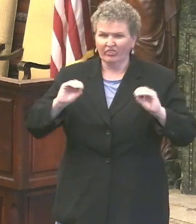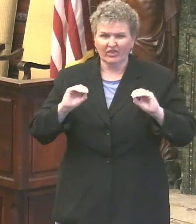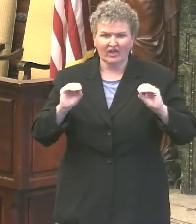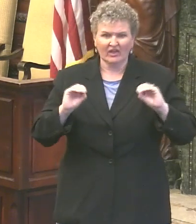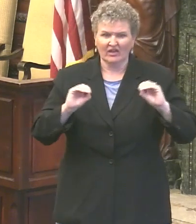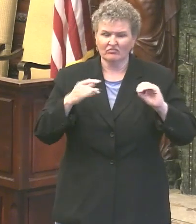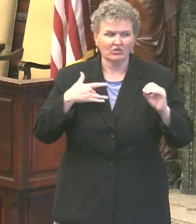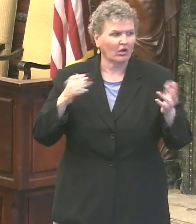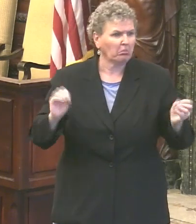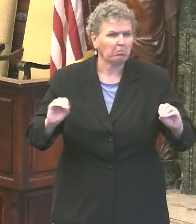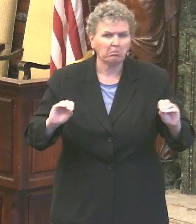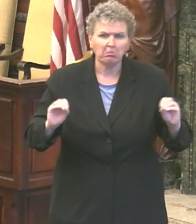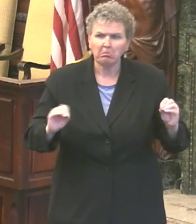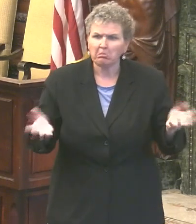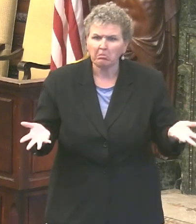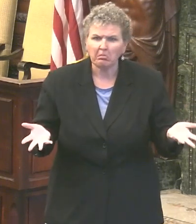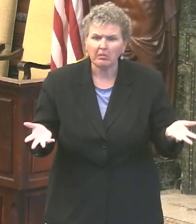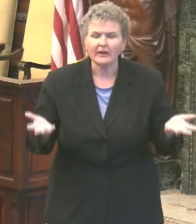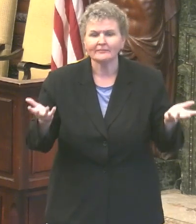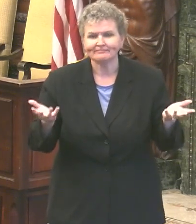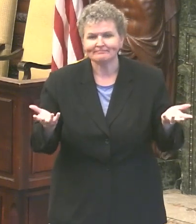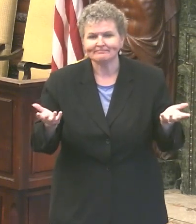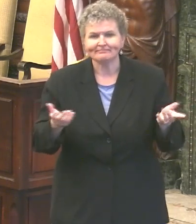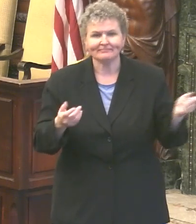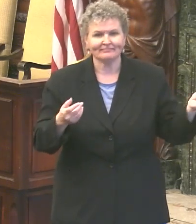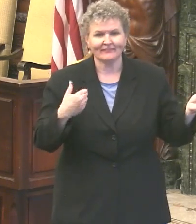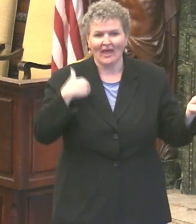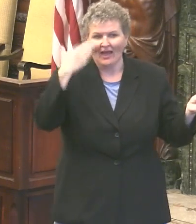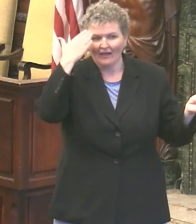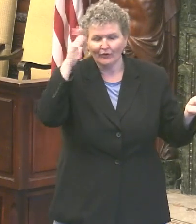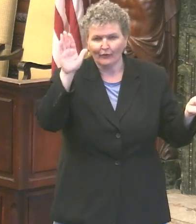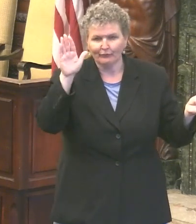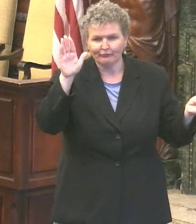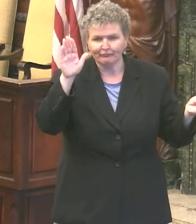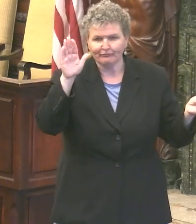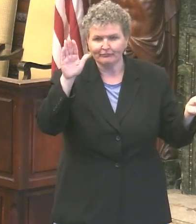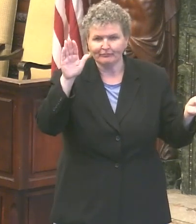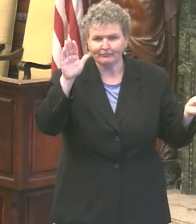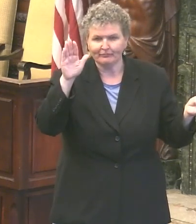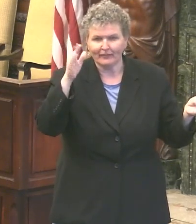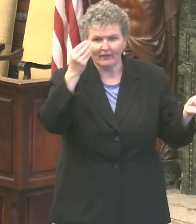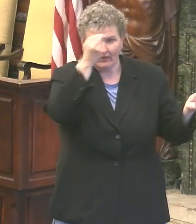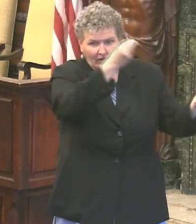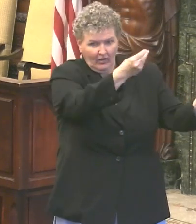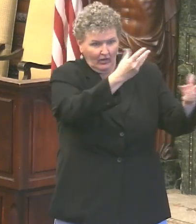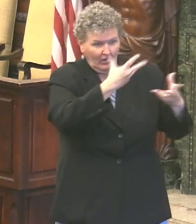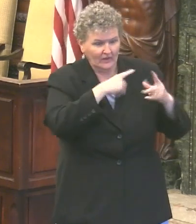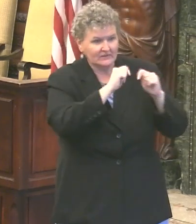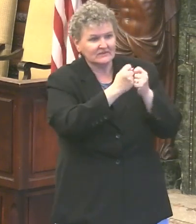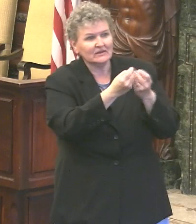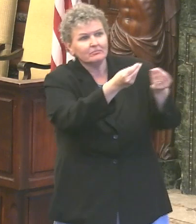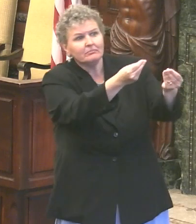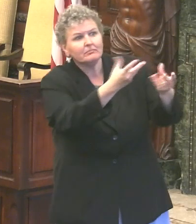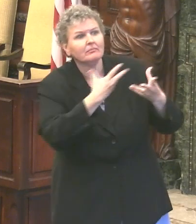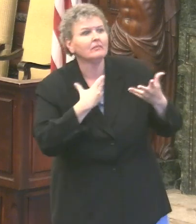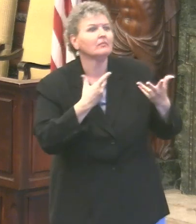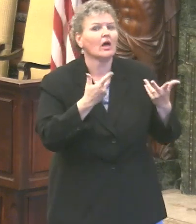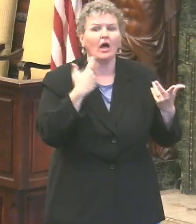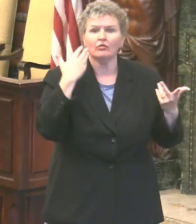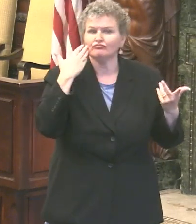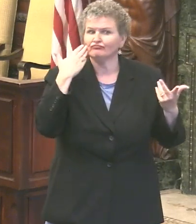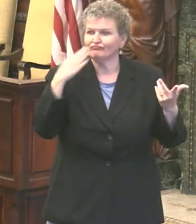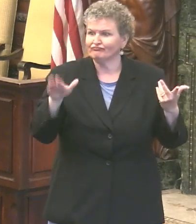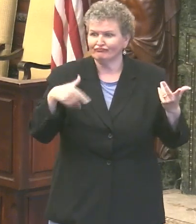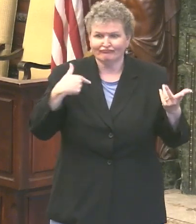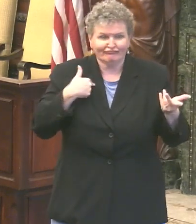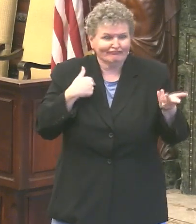as symptomatic? I don't. I simply have the information that I'm getting from the medical team at the jail. They classify people as